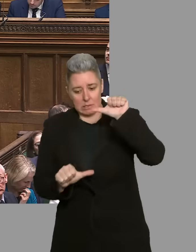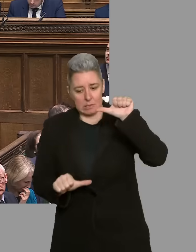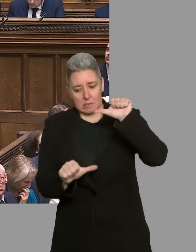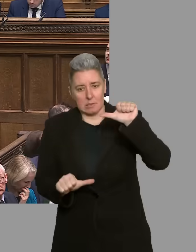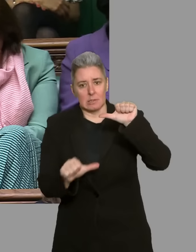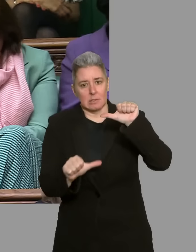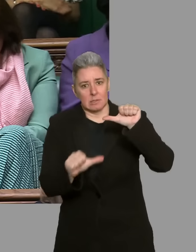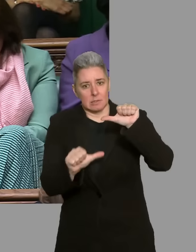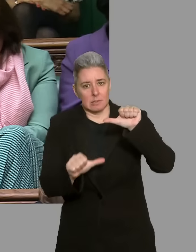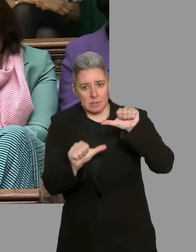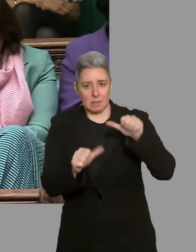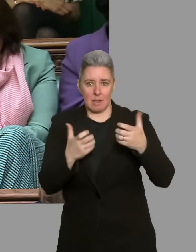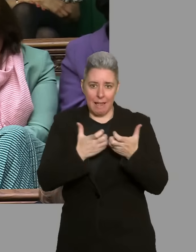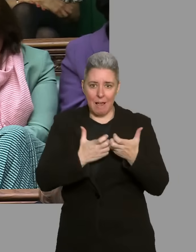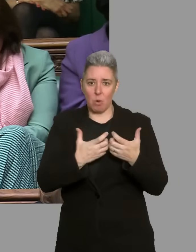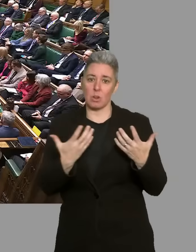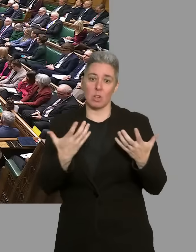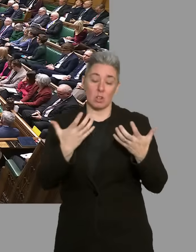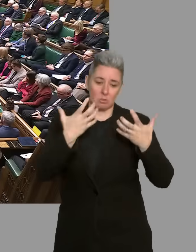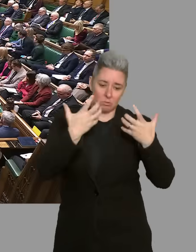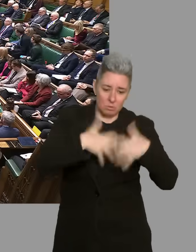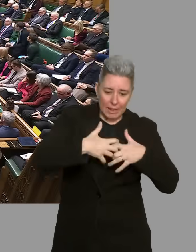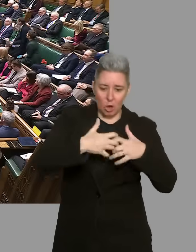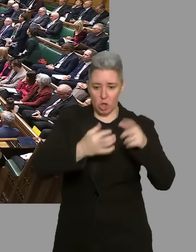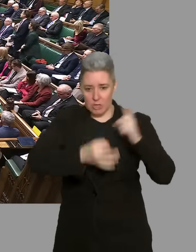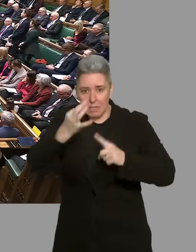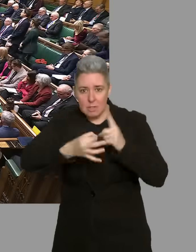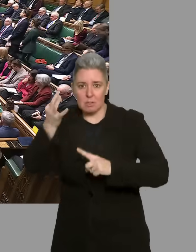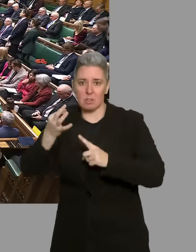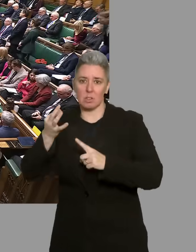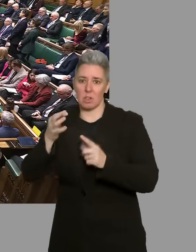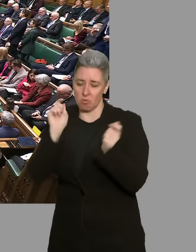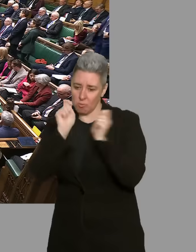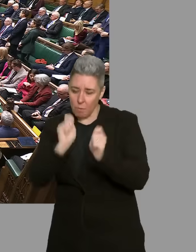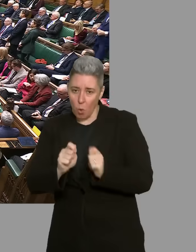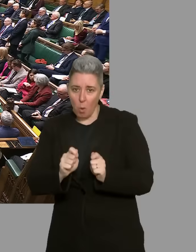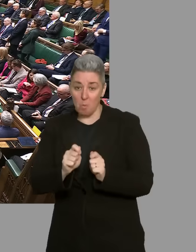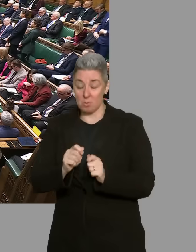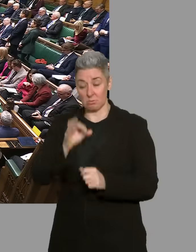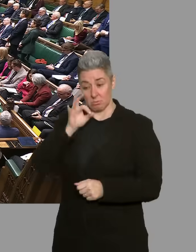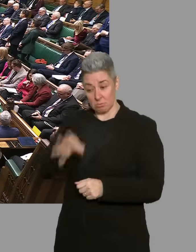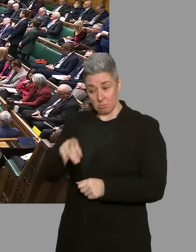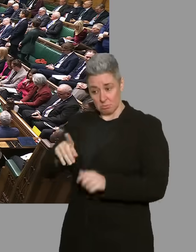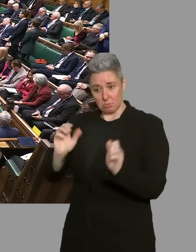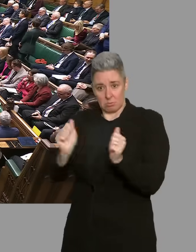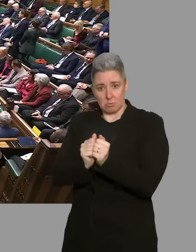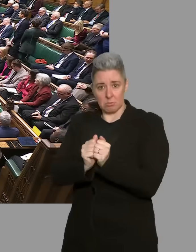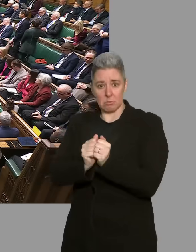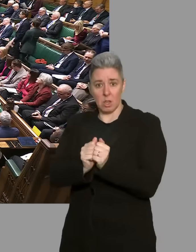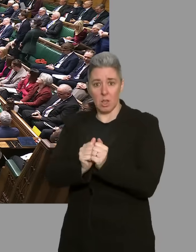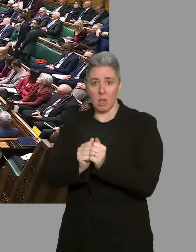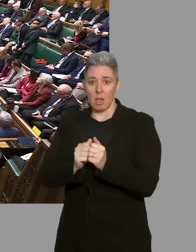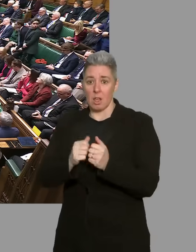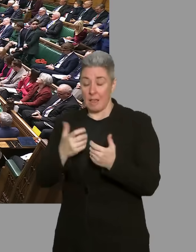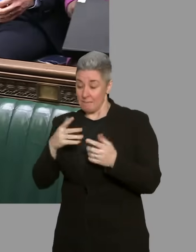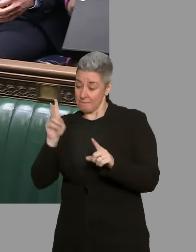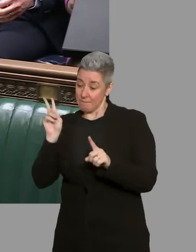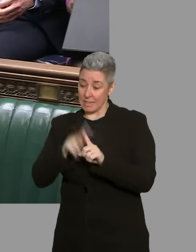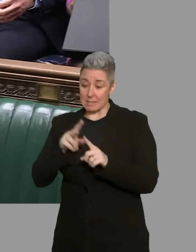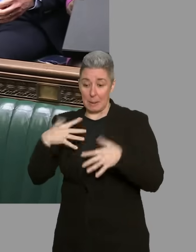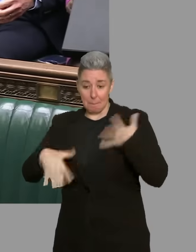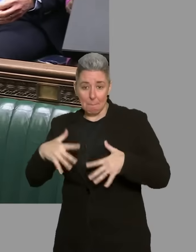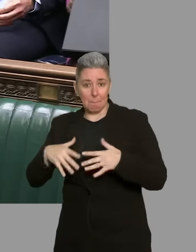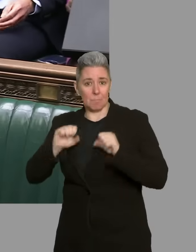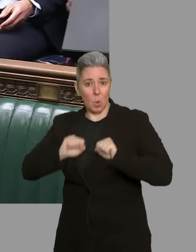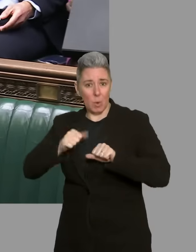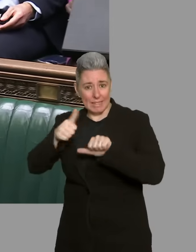our courts and criminal justice system? Prime Minister. Yes, I do, Mr. Speaker, and I've been working with